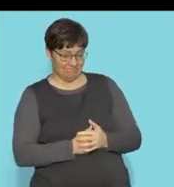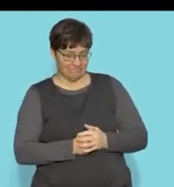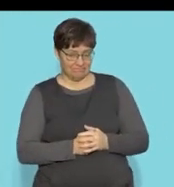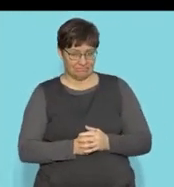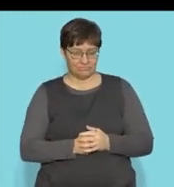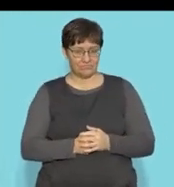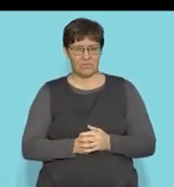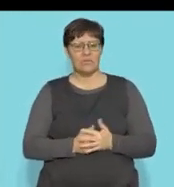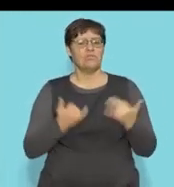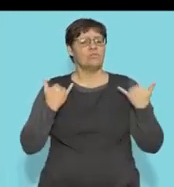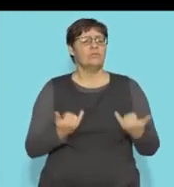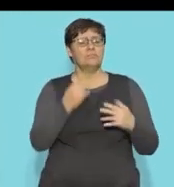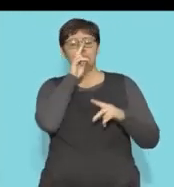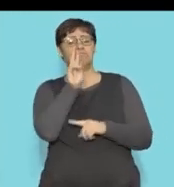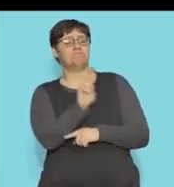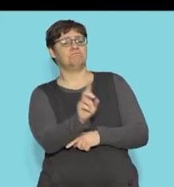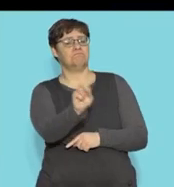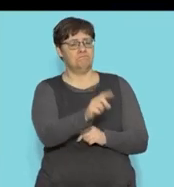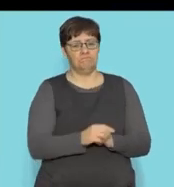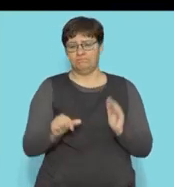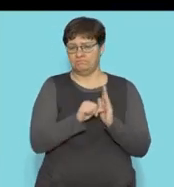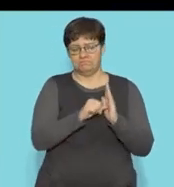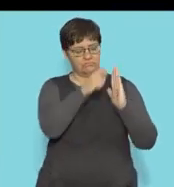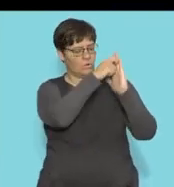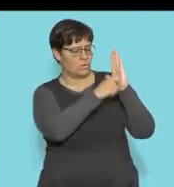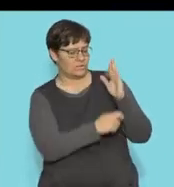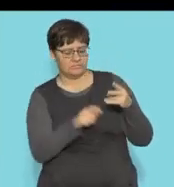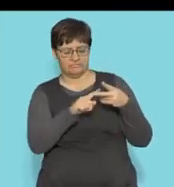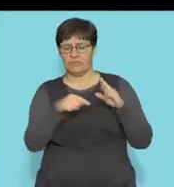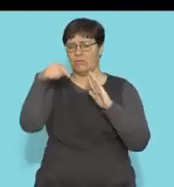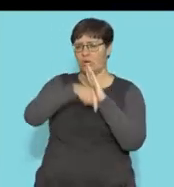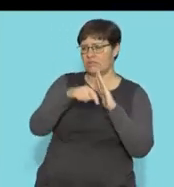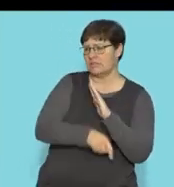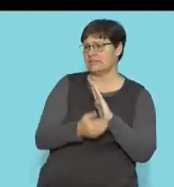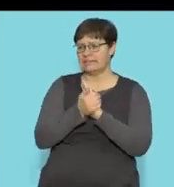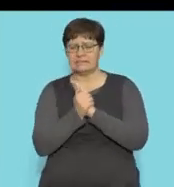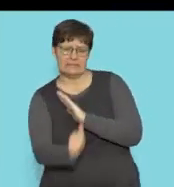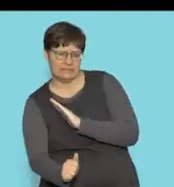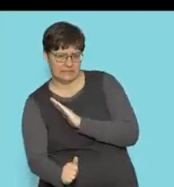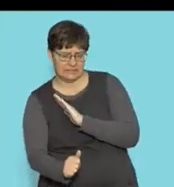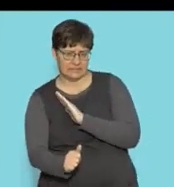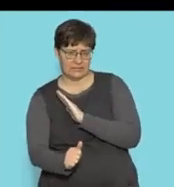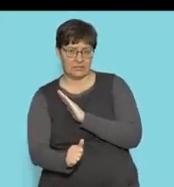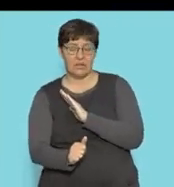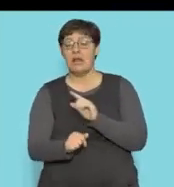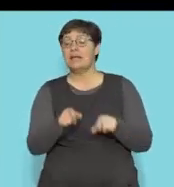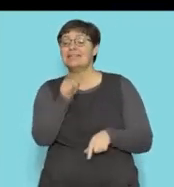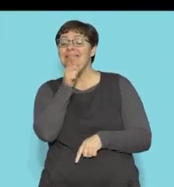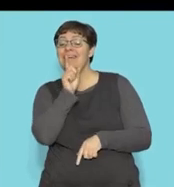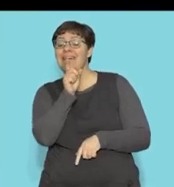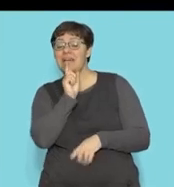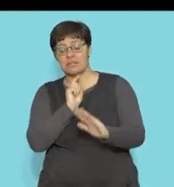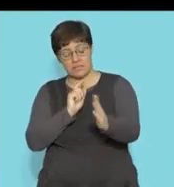we're going to be looking at keywords, content, skills, and we're going to be trying